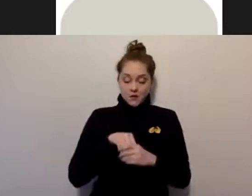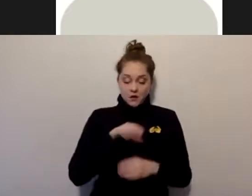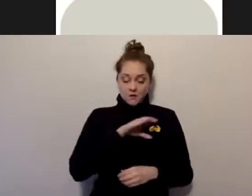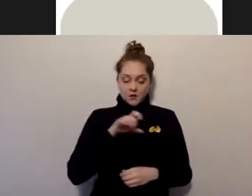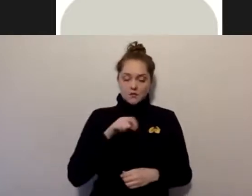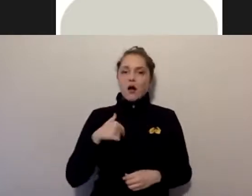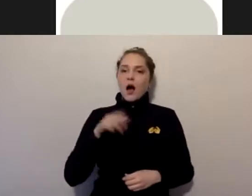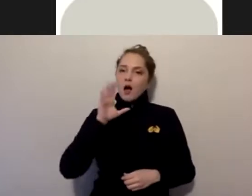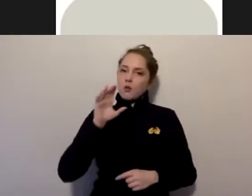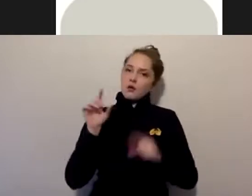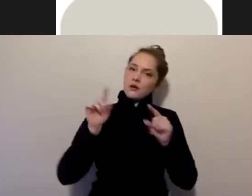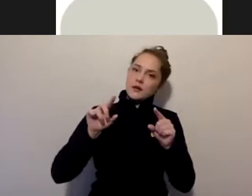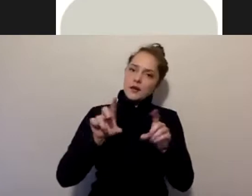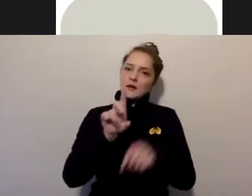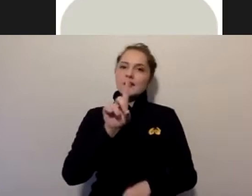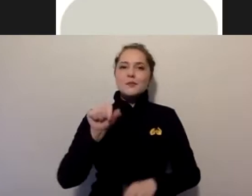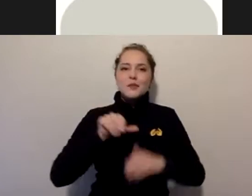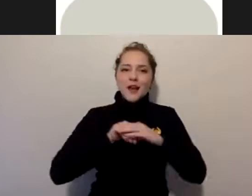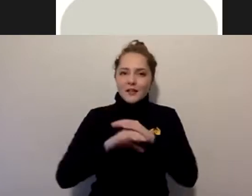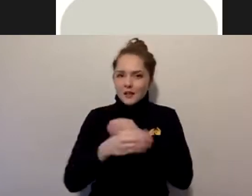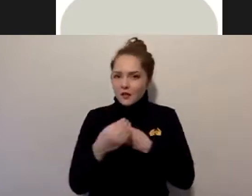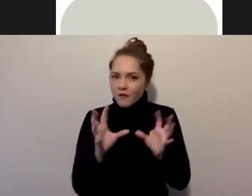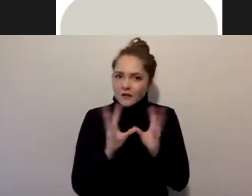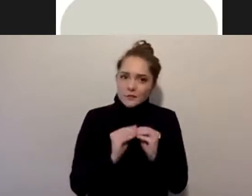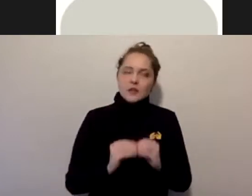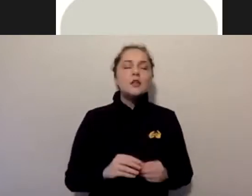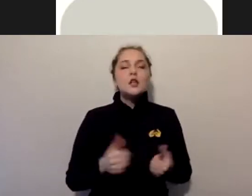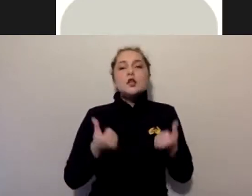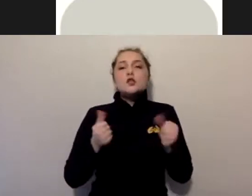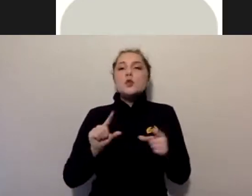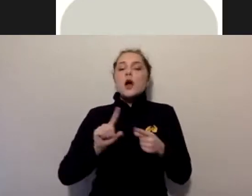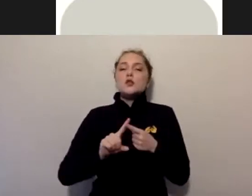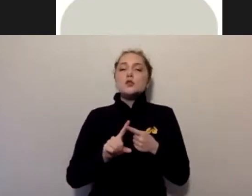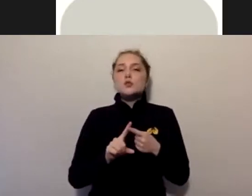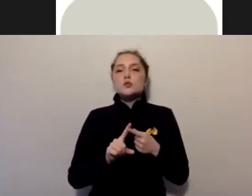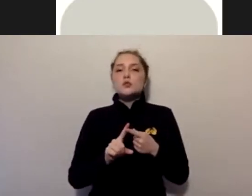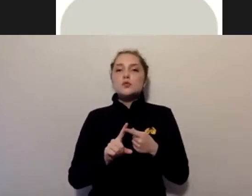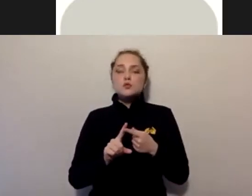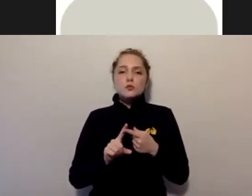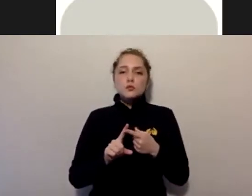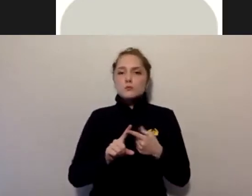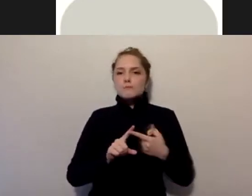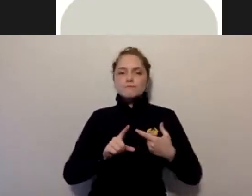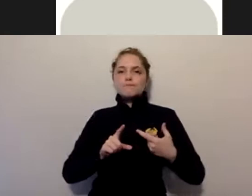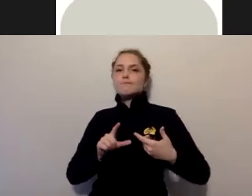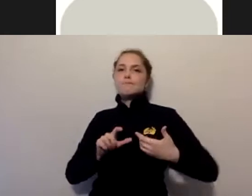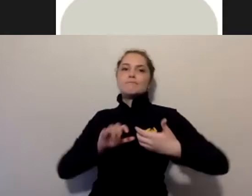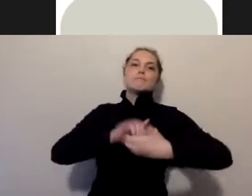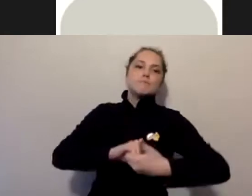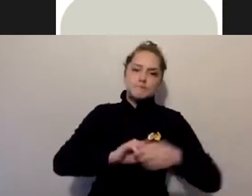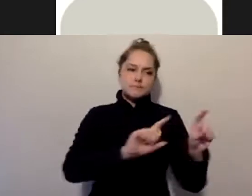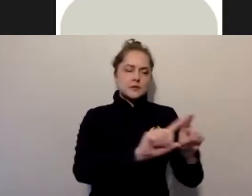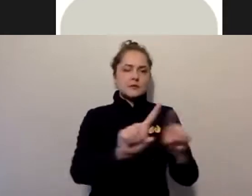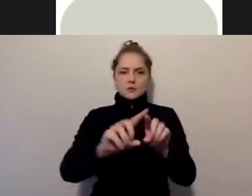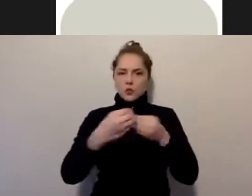those disability access office meetings and try to extend a hand to organizations